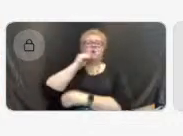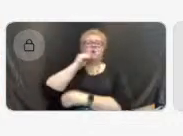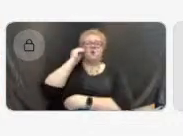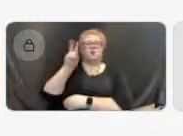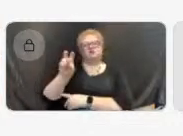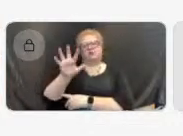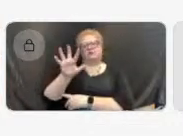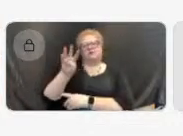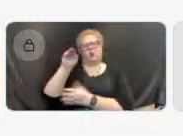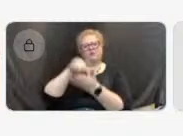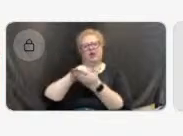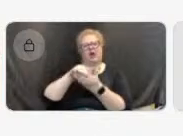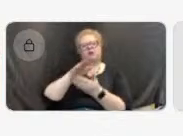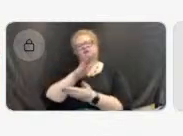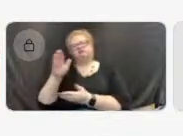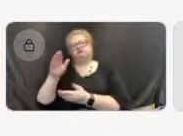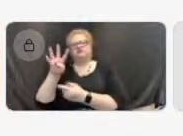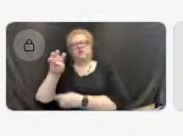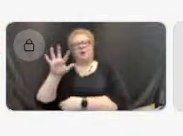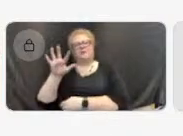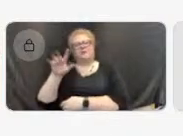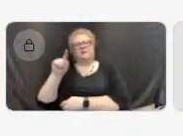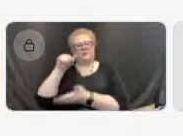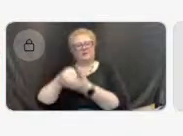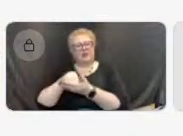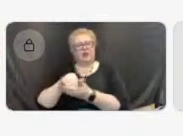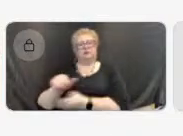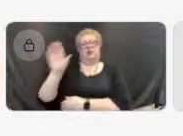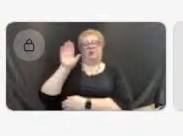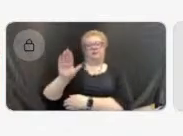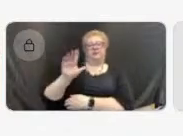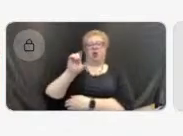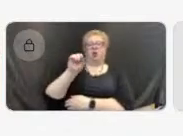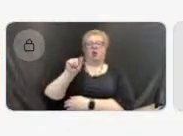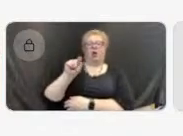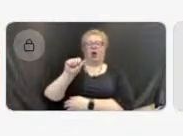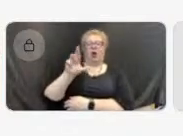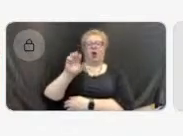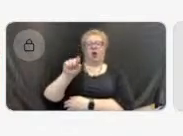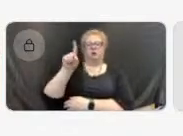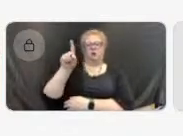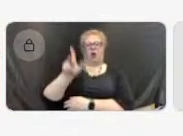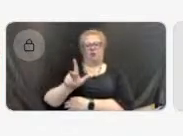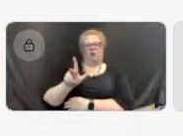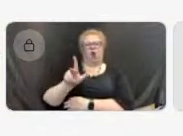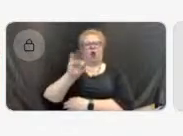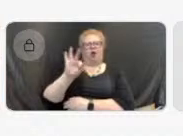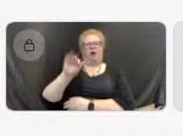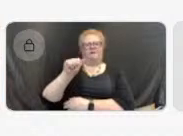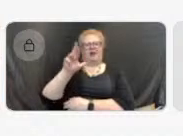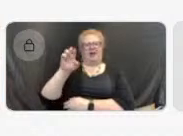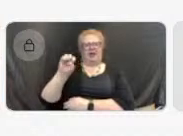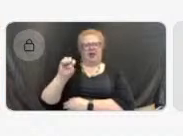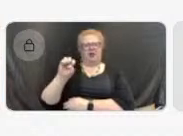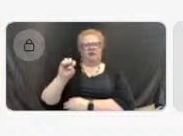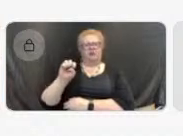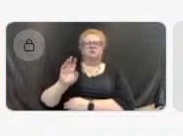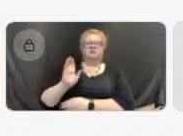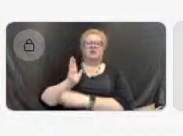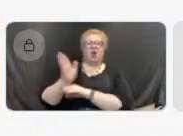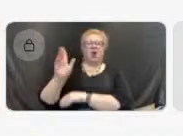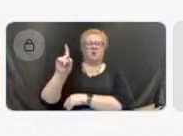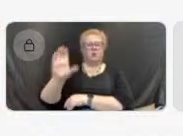$451,000, and lots that are a third of an acre in size. The value of over 100 homes in the